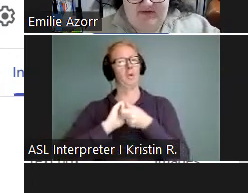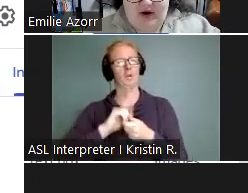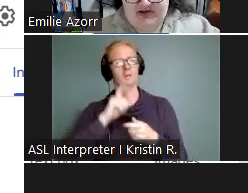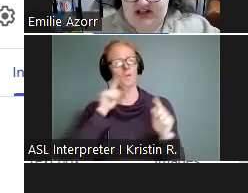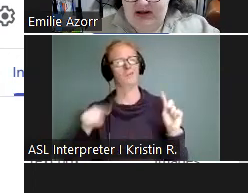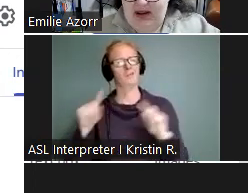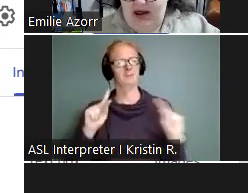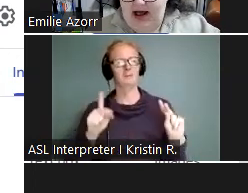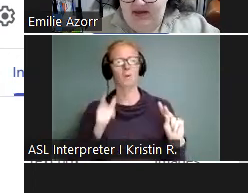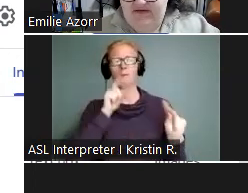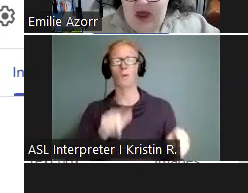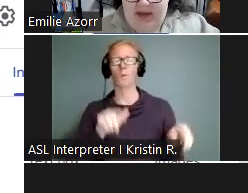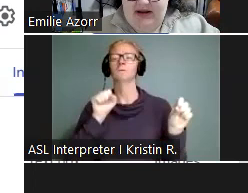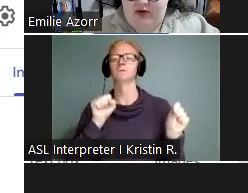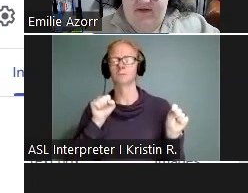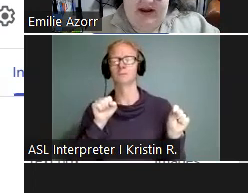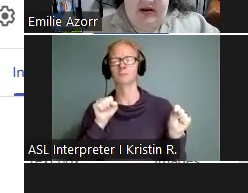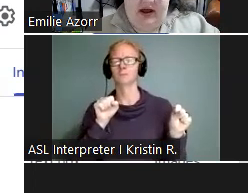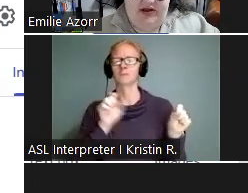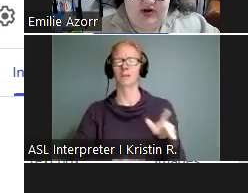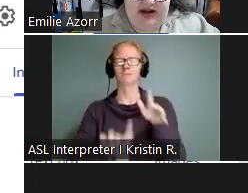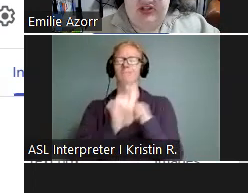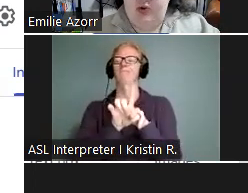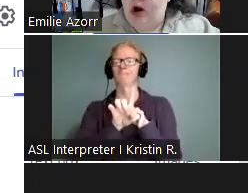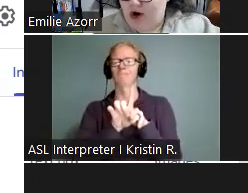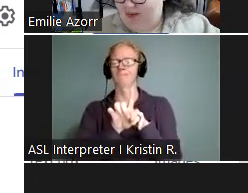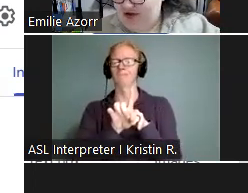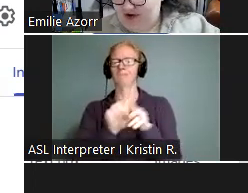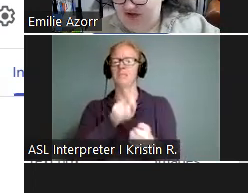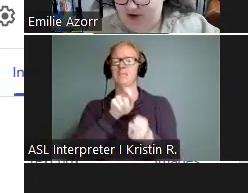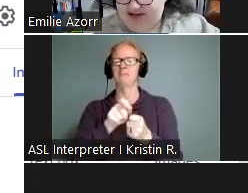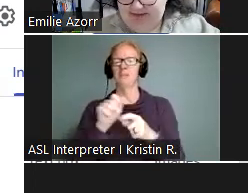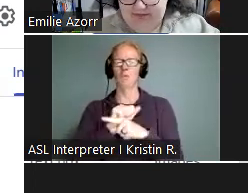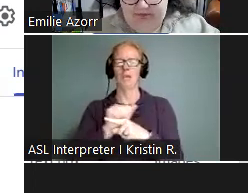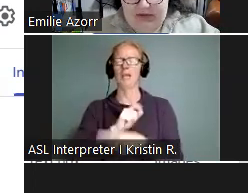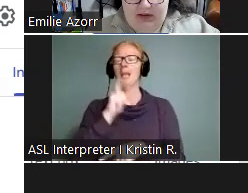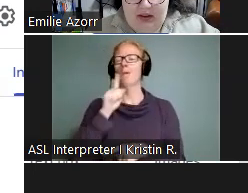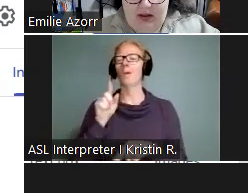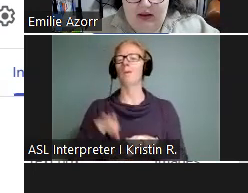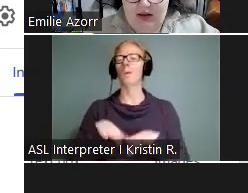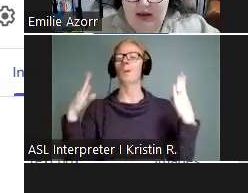folks that we've hosted that have come in and provided training to our Open Doors folks.